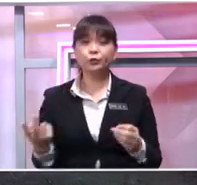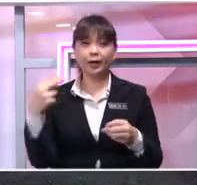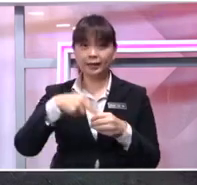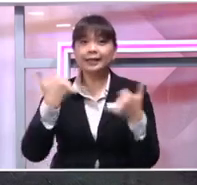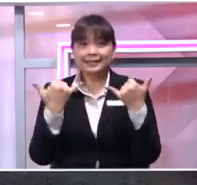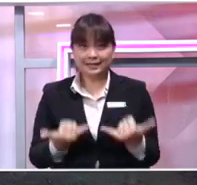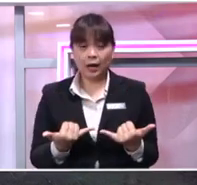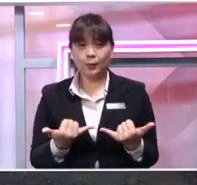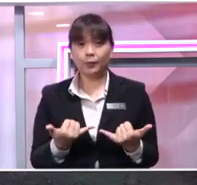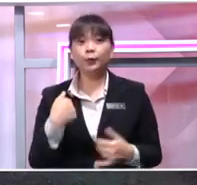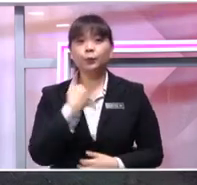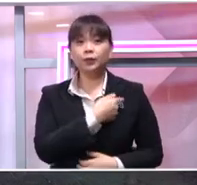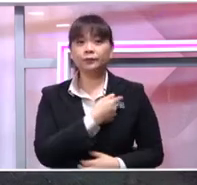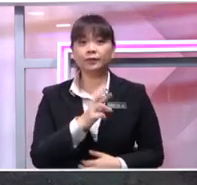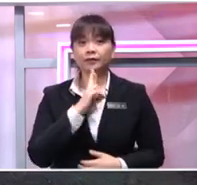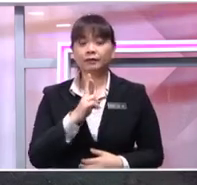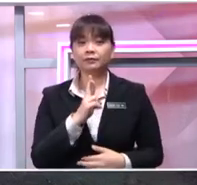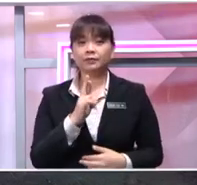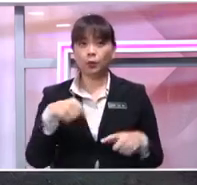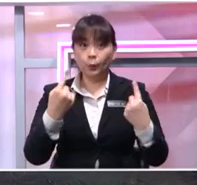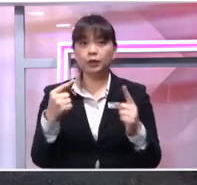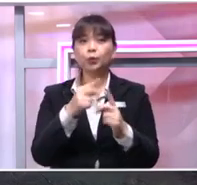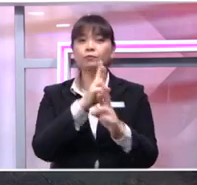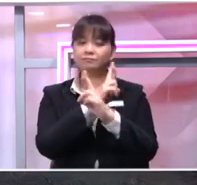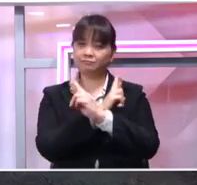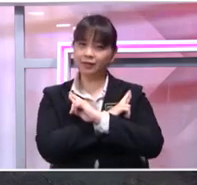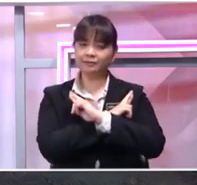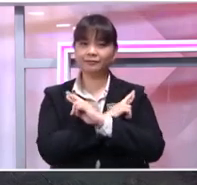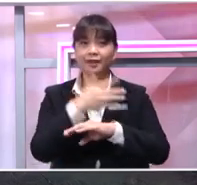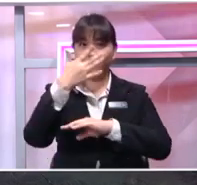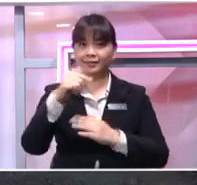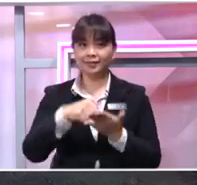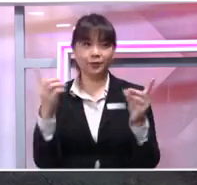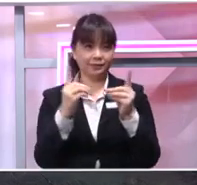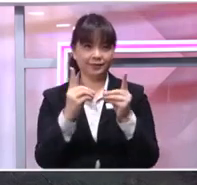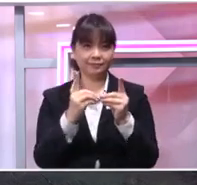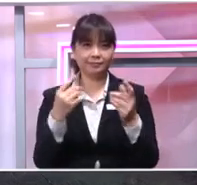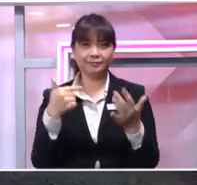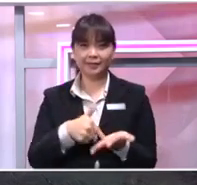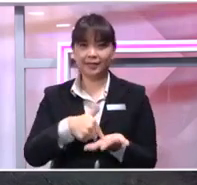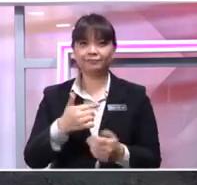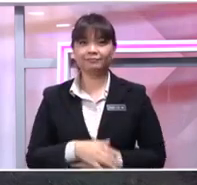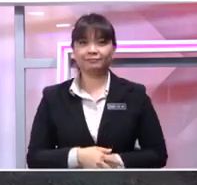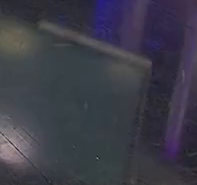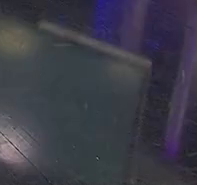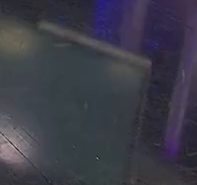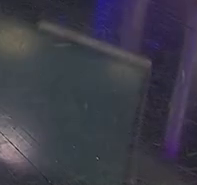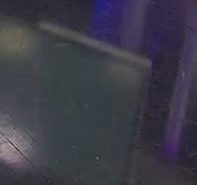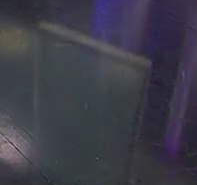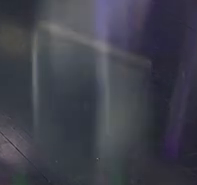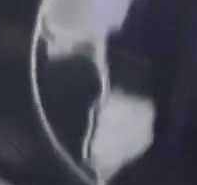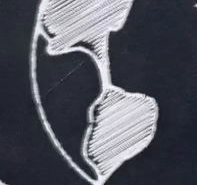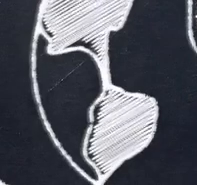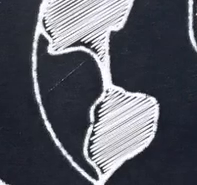segment. And now we shall take a break first, can we, teacher? Yes, of course. I'll see you after this in DidikTV KPM. Don't go anywhere.